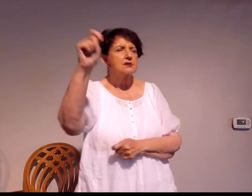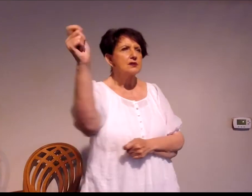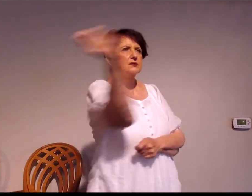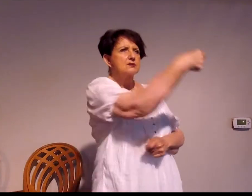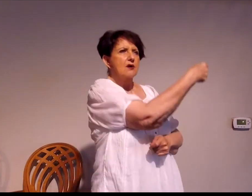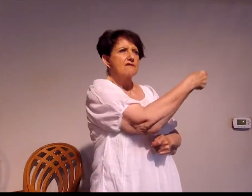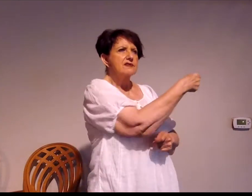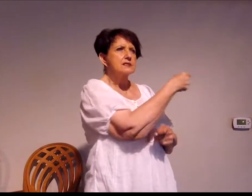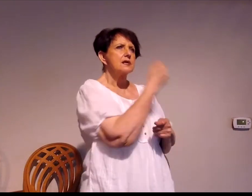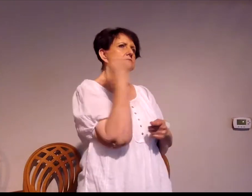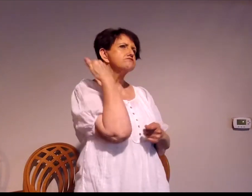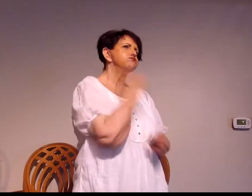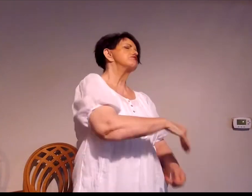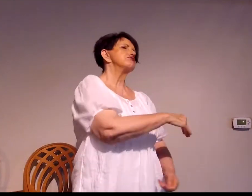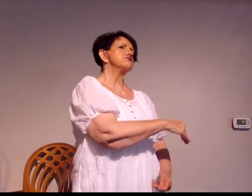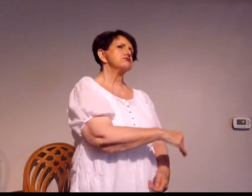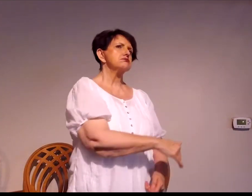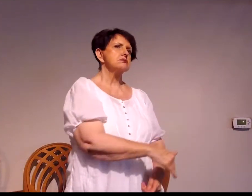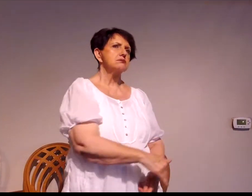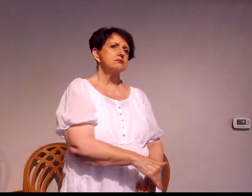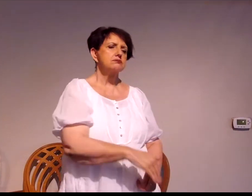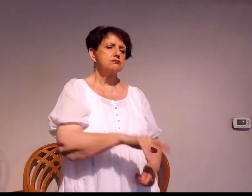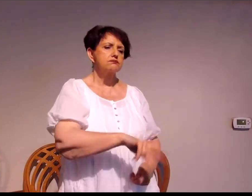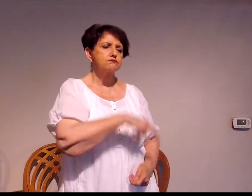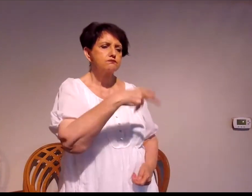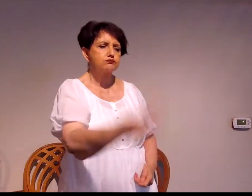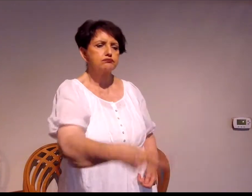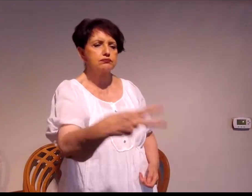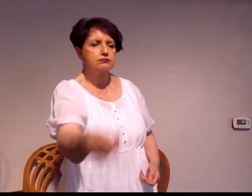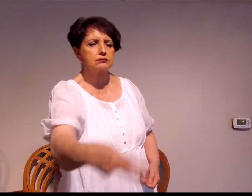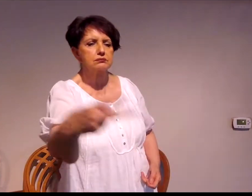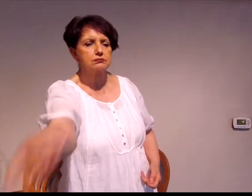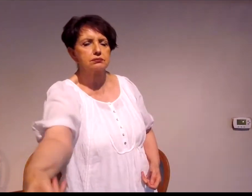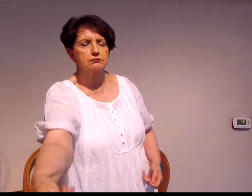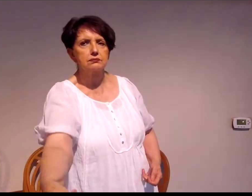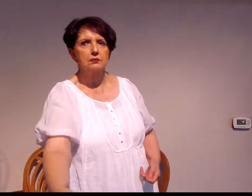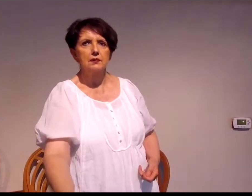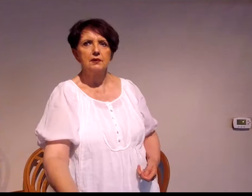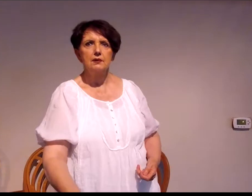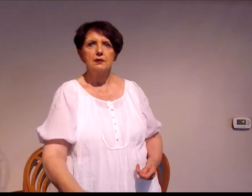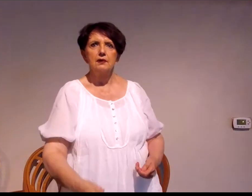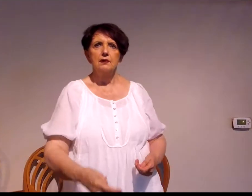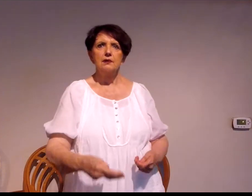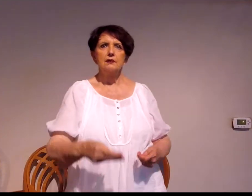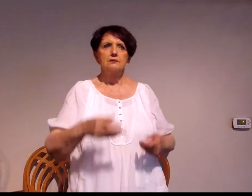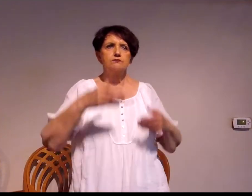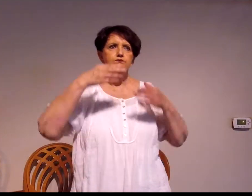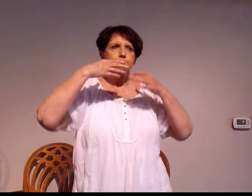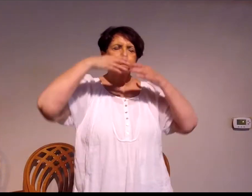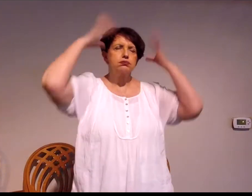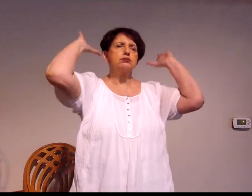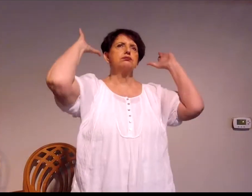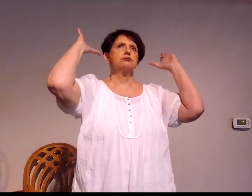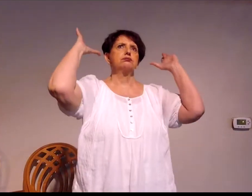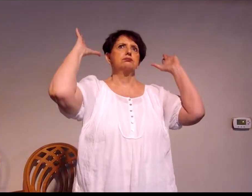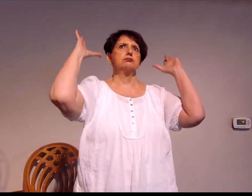head. The head rolls to the ground, and the face guard blows off the